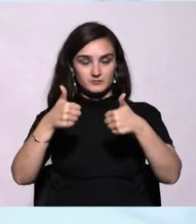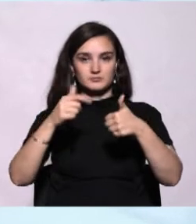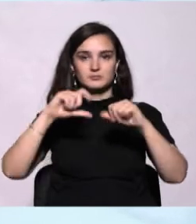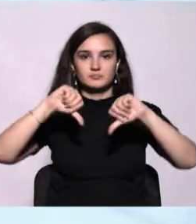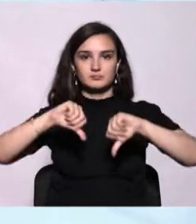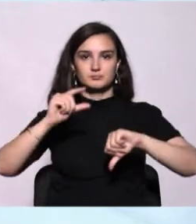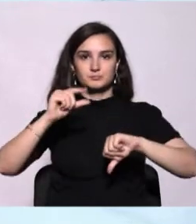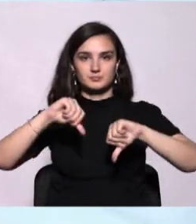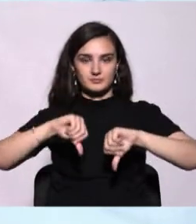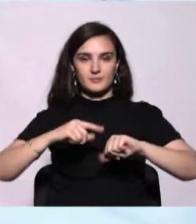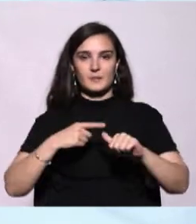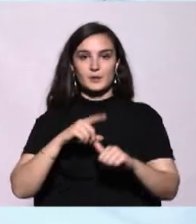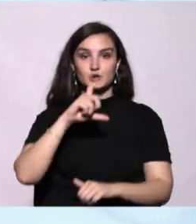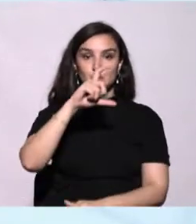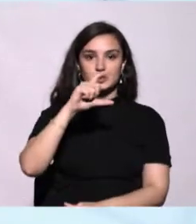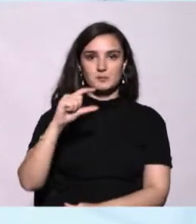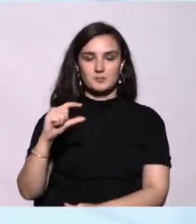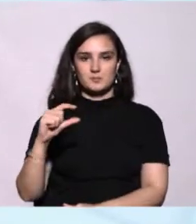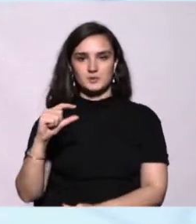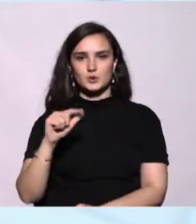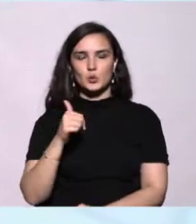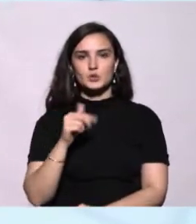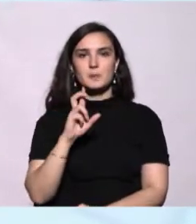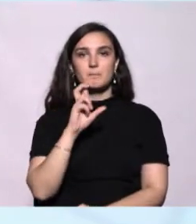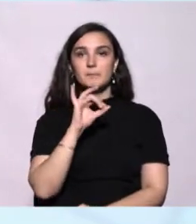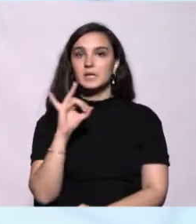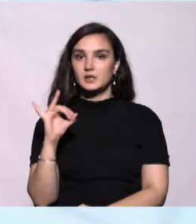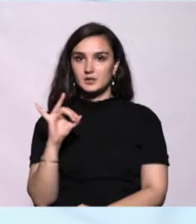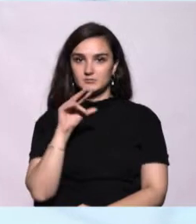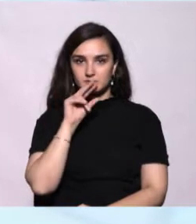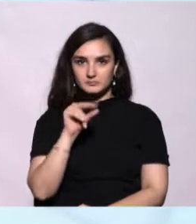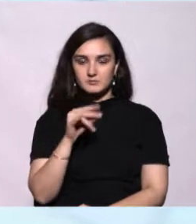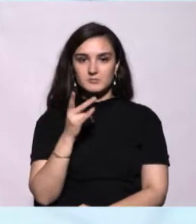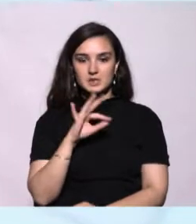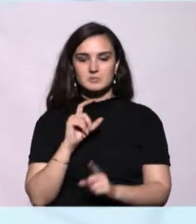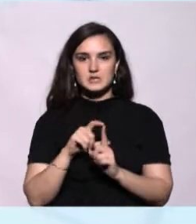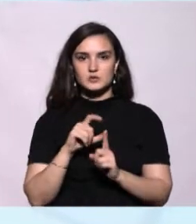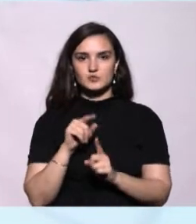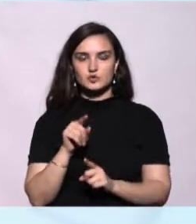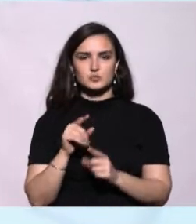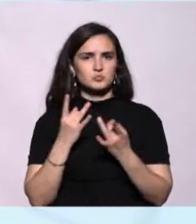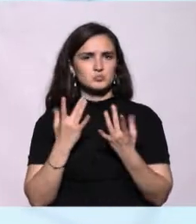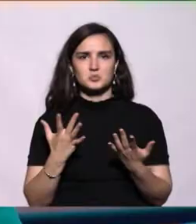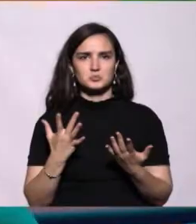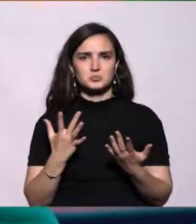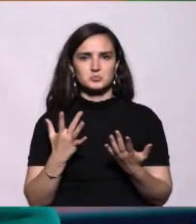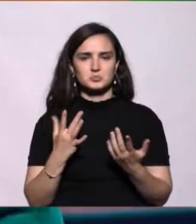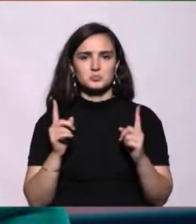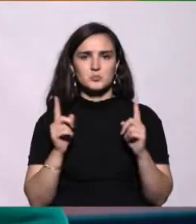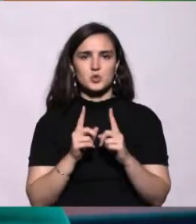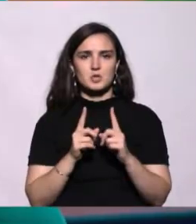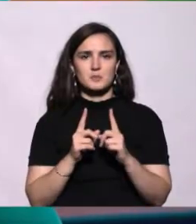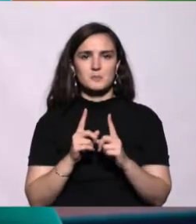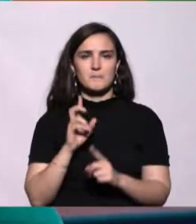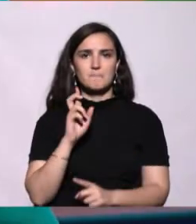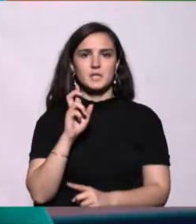In the alphabet, we pronounce this letter as B, but in the word, it is just short,